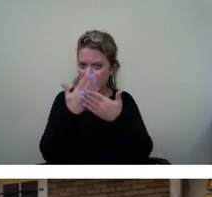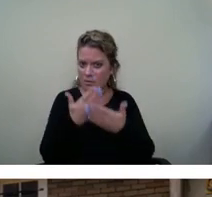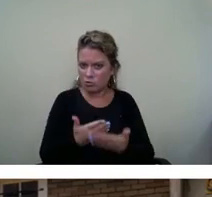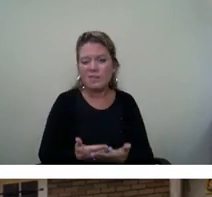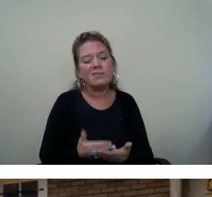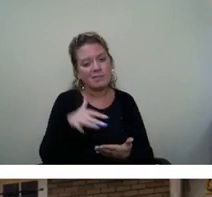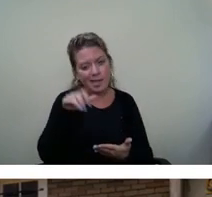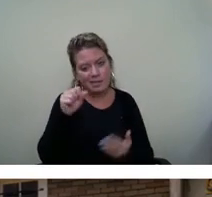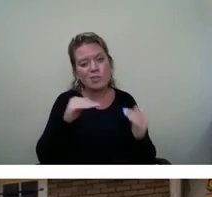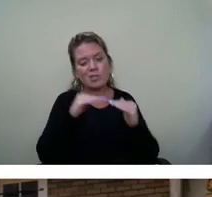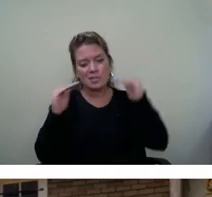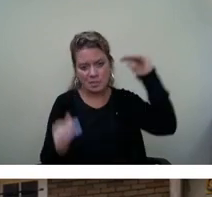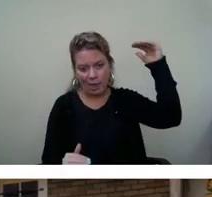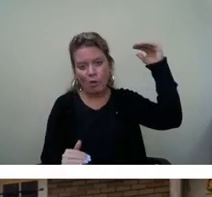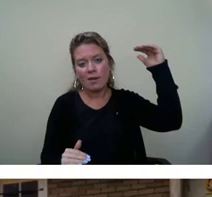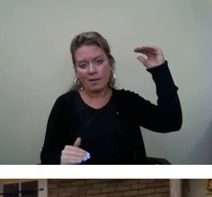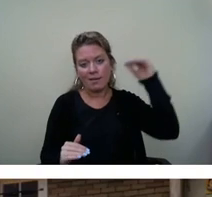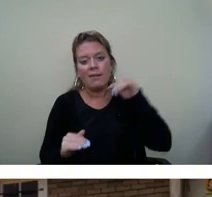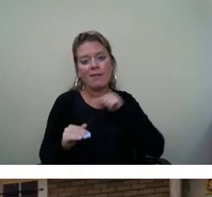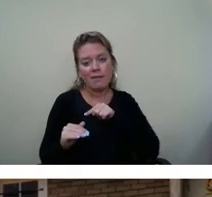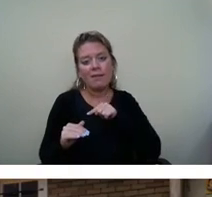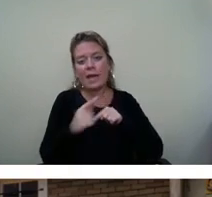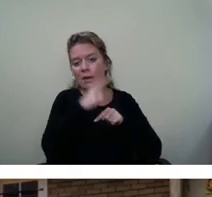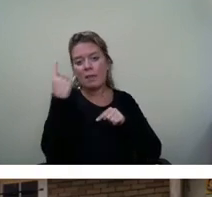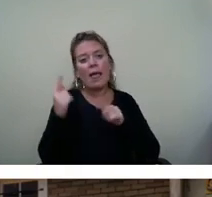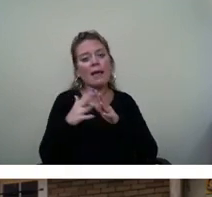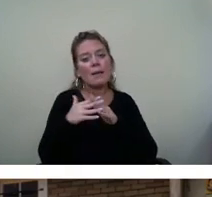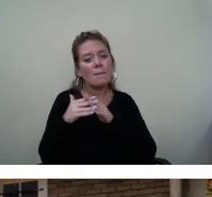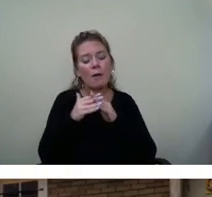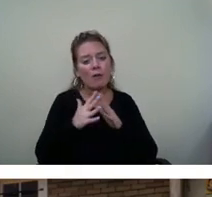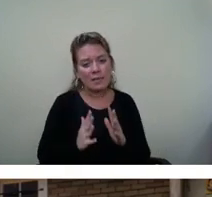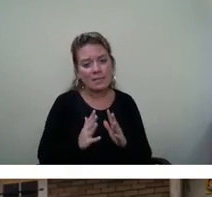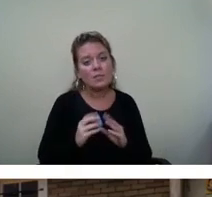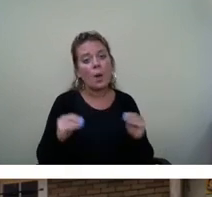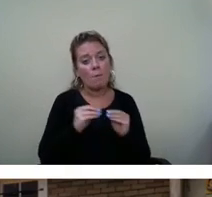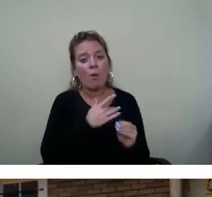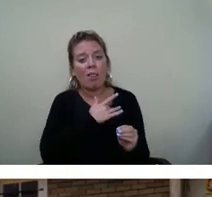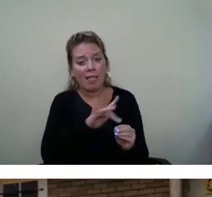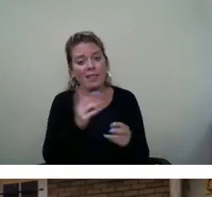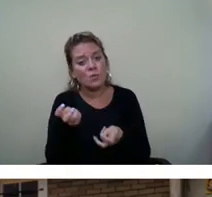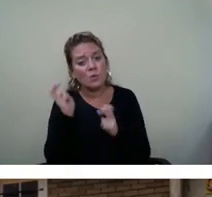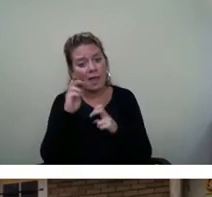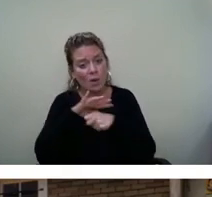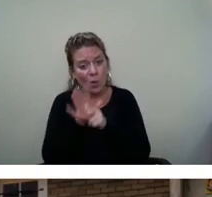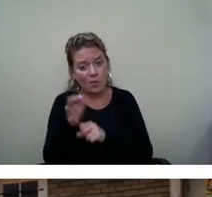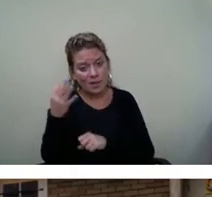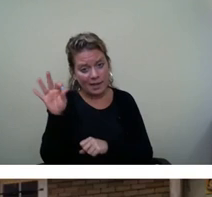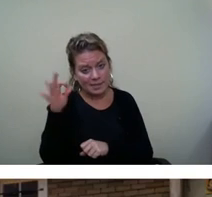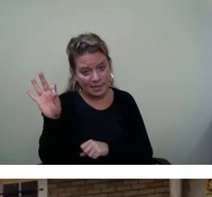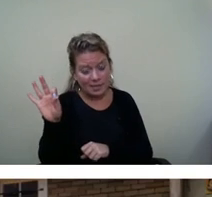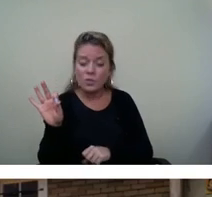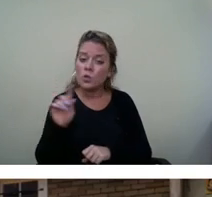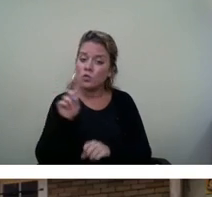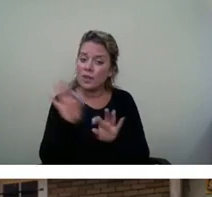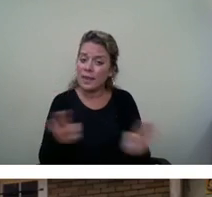is a disparity and that Black Americans are more likely to get COVID-19. So this is a really